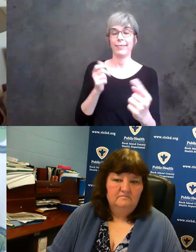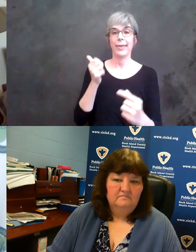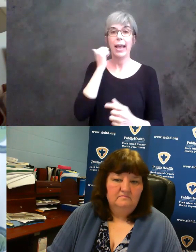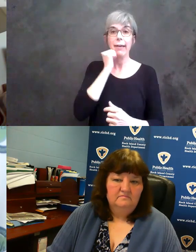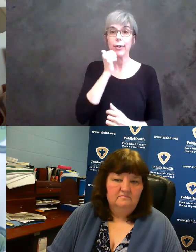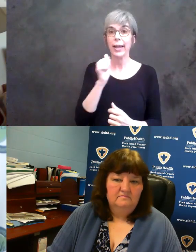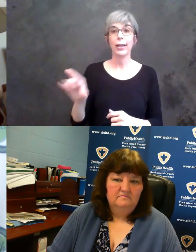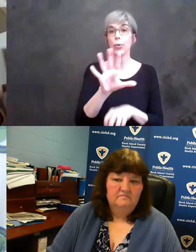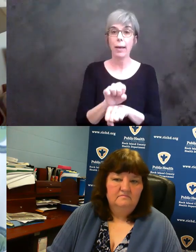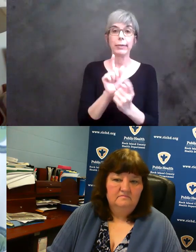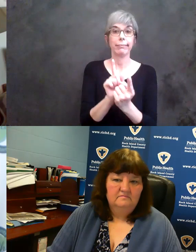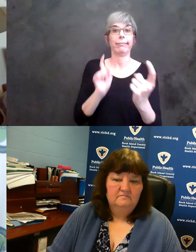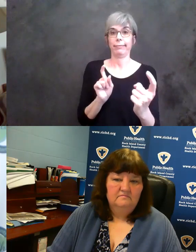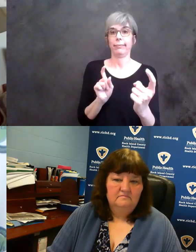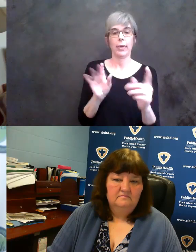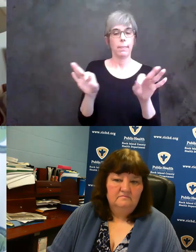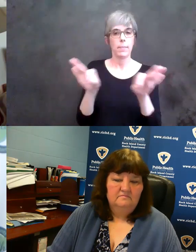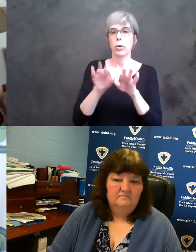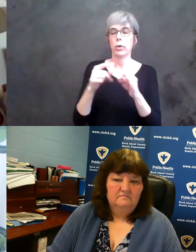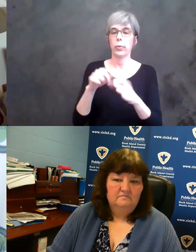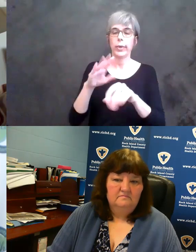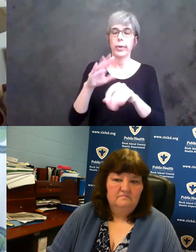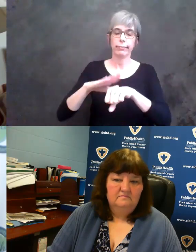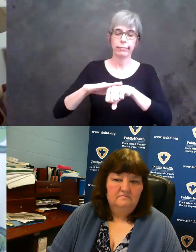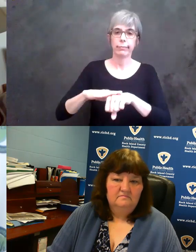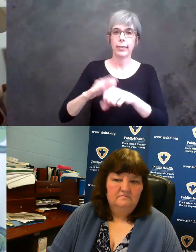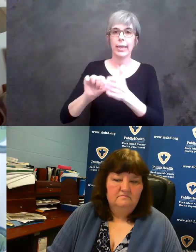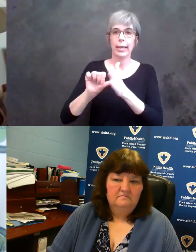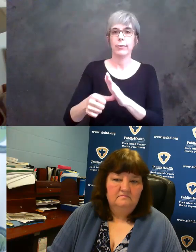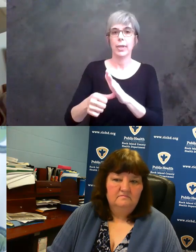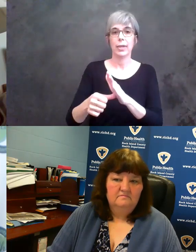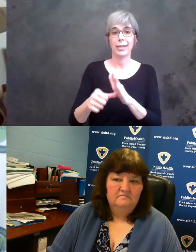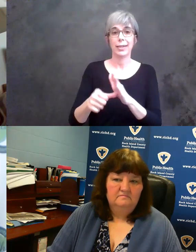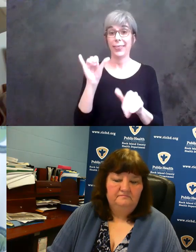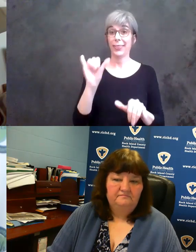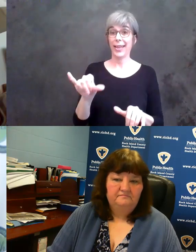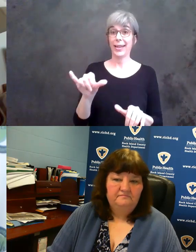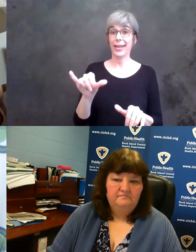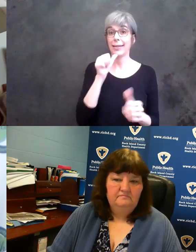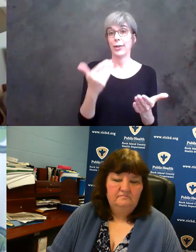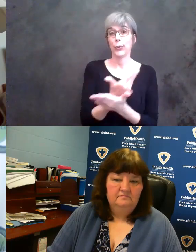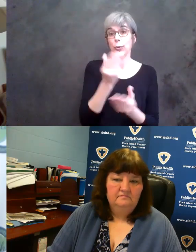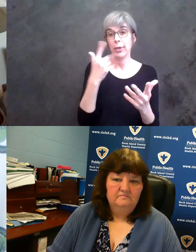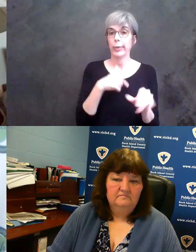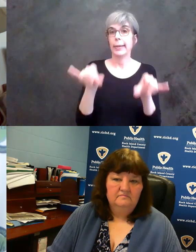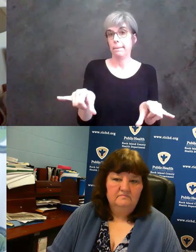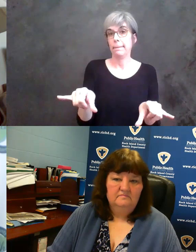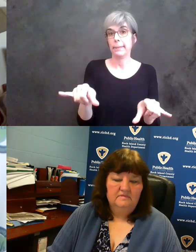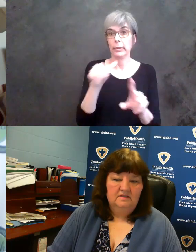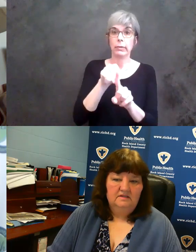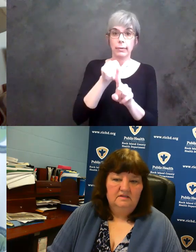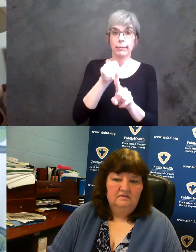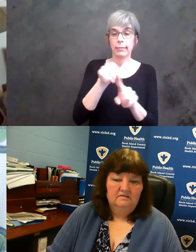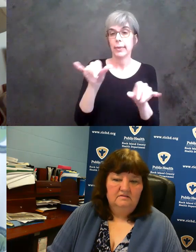every press call that we have, but things have not changed much beyond that. And so we decided